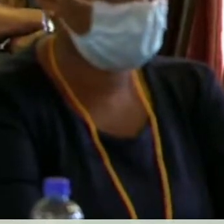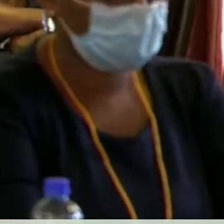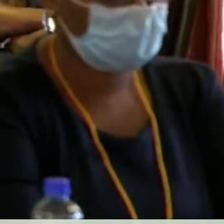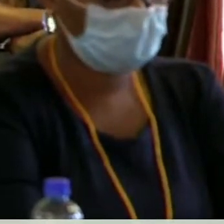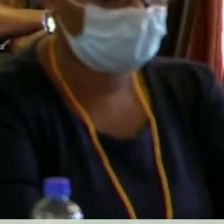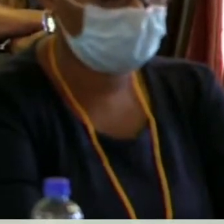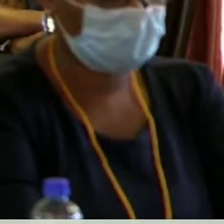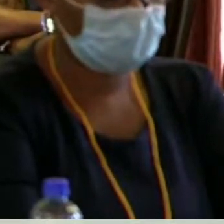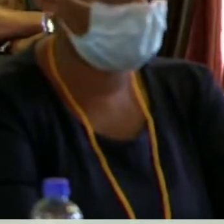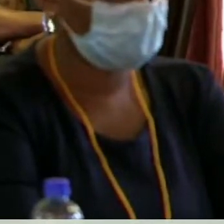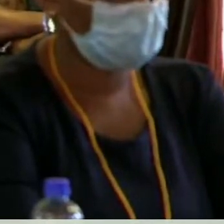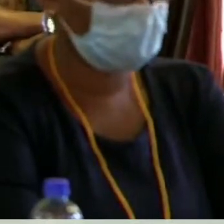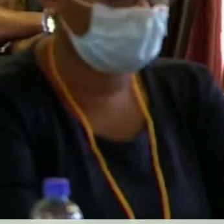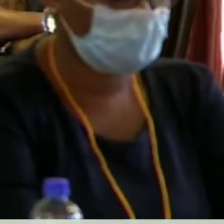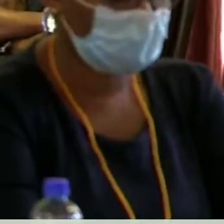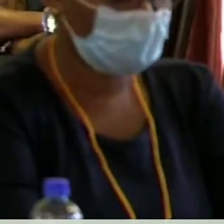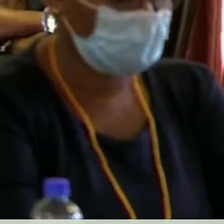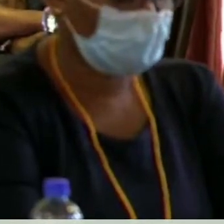about